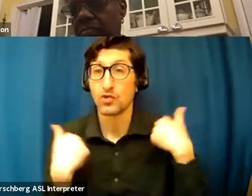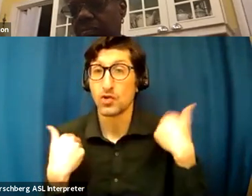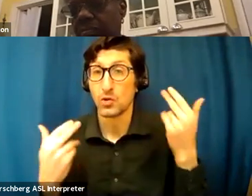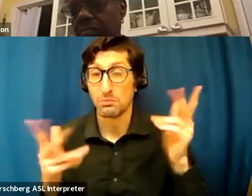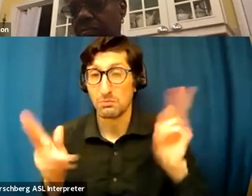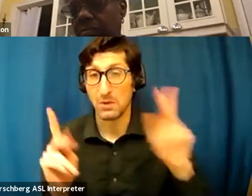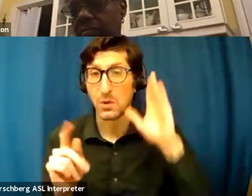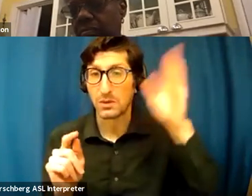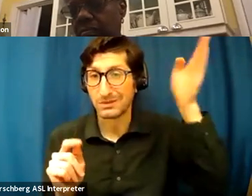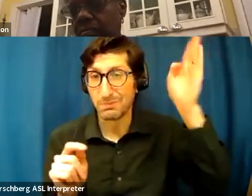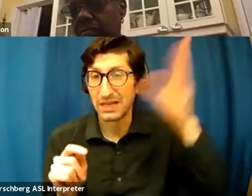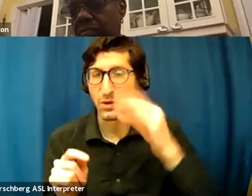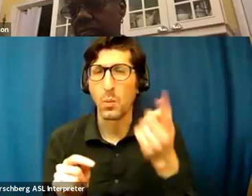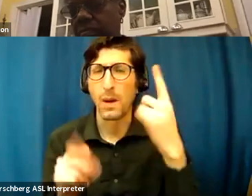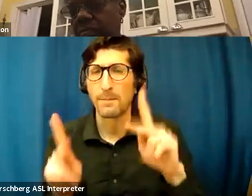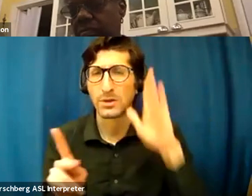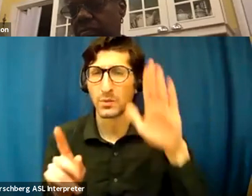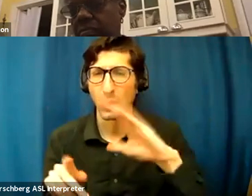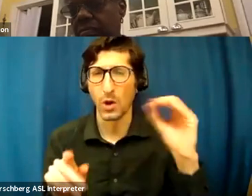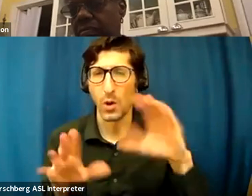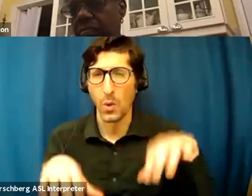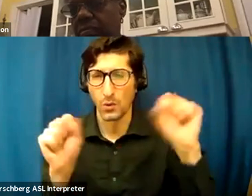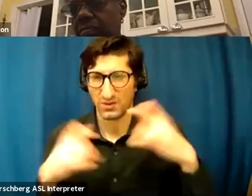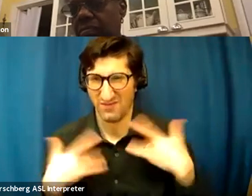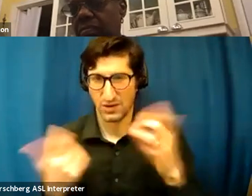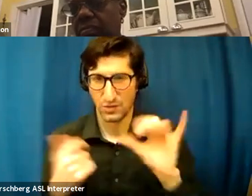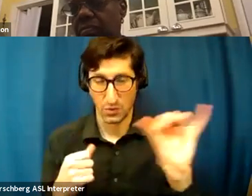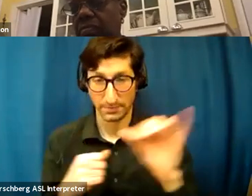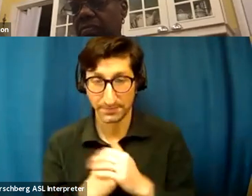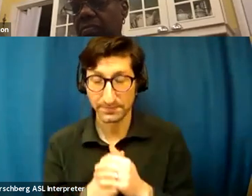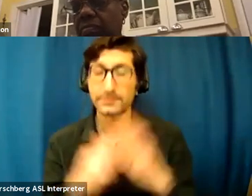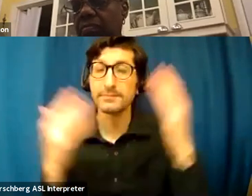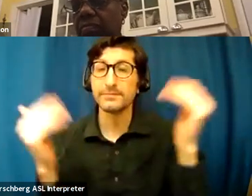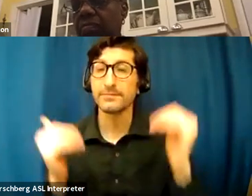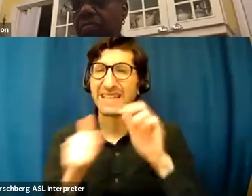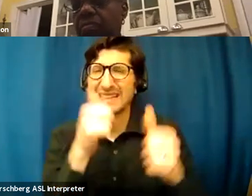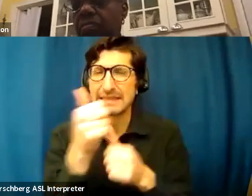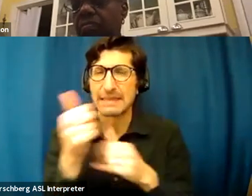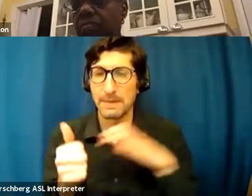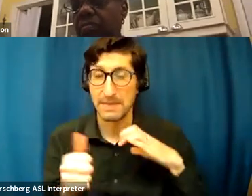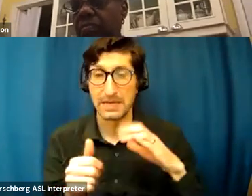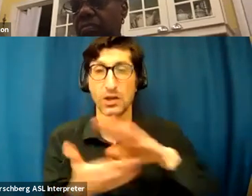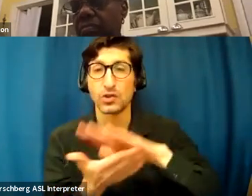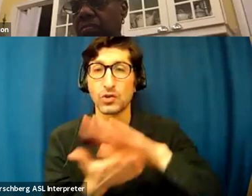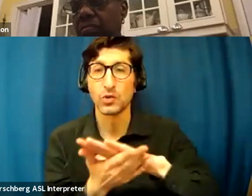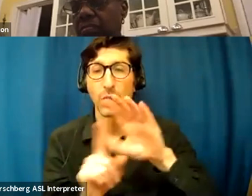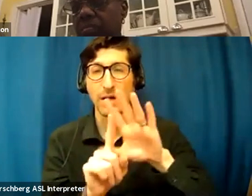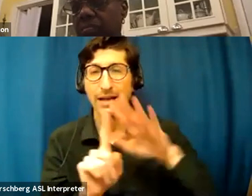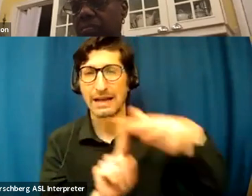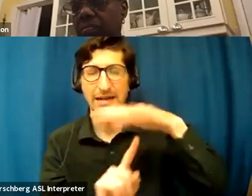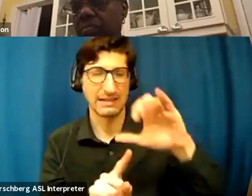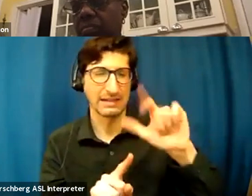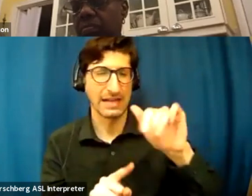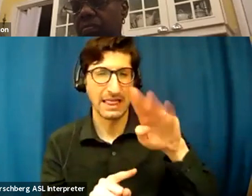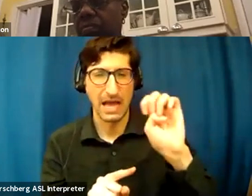be co-hosting the event virtually. On to the next subcommittee, the School Climate Culture and Improvement